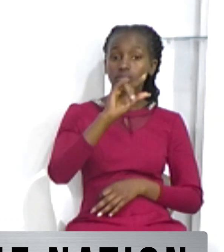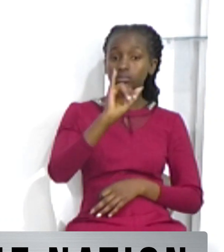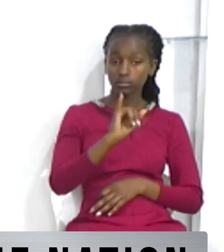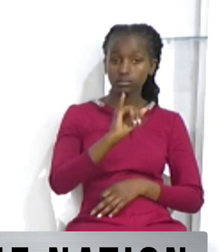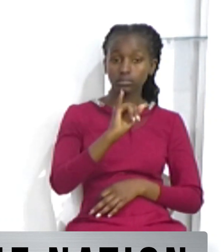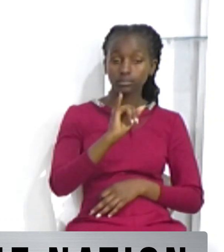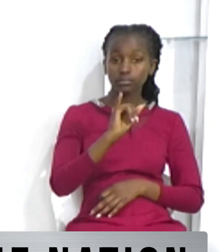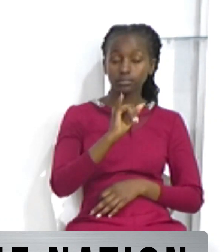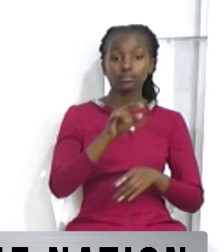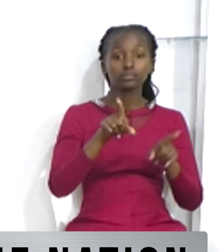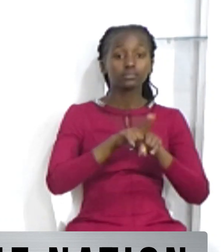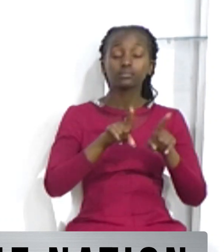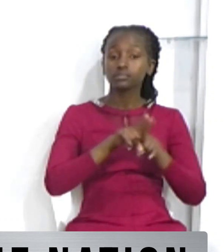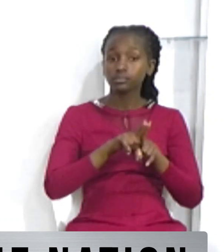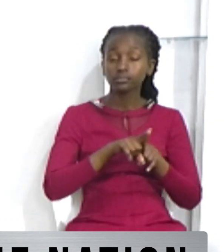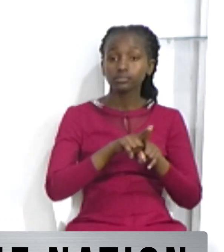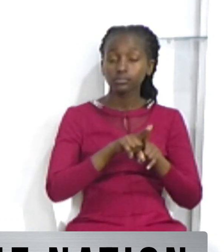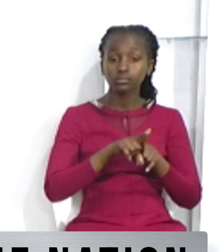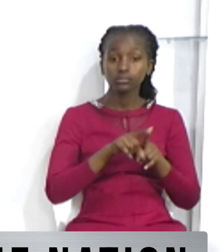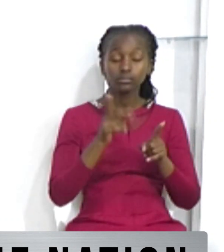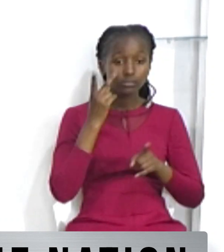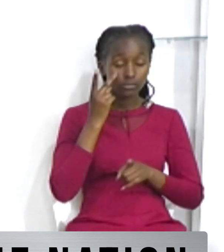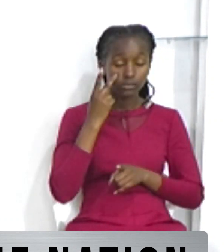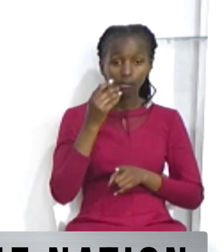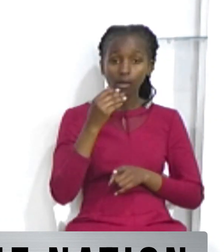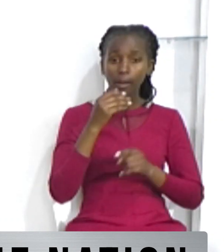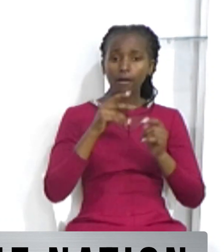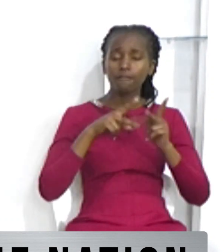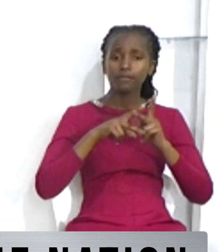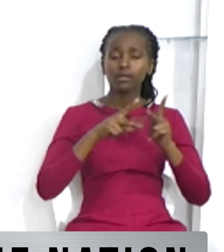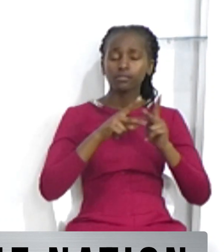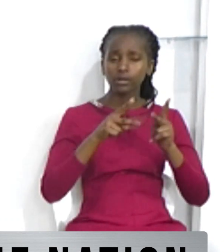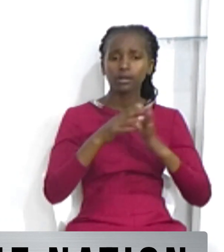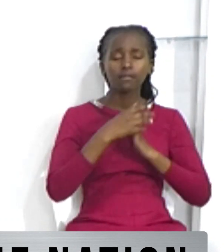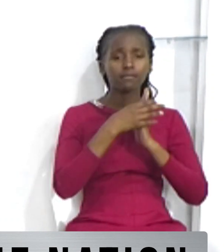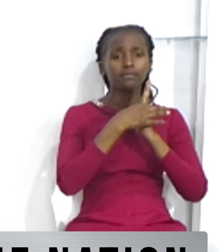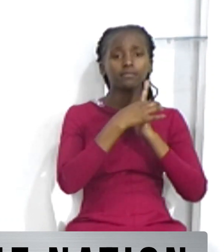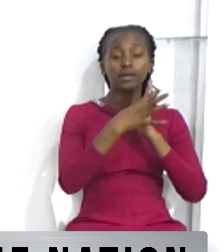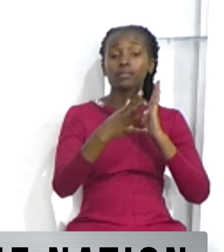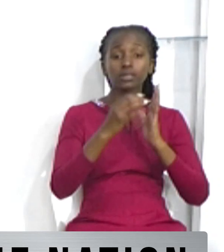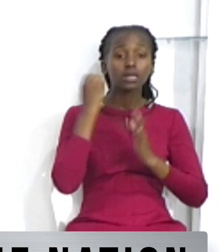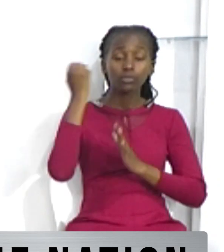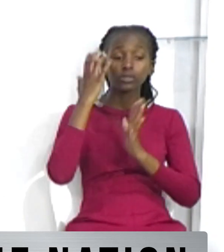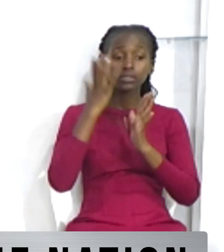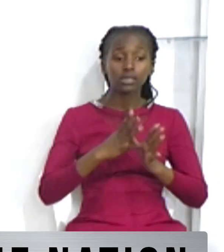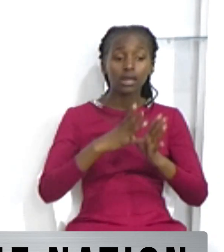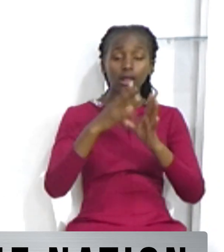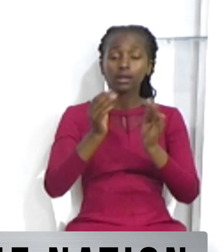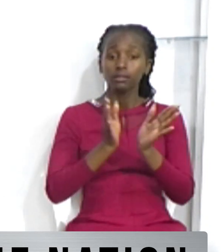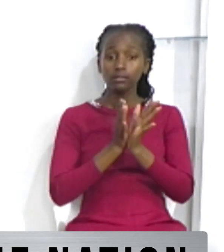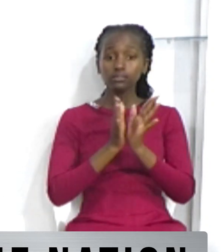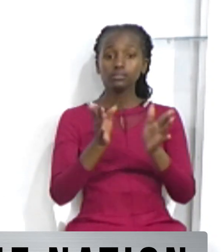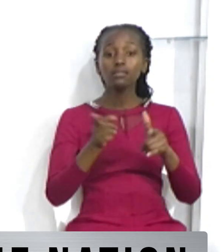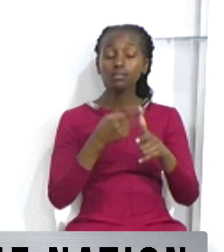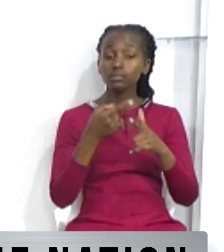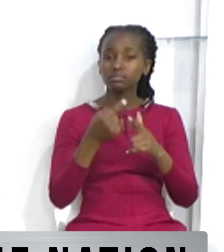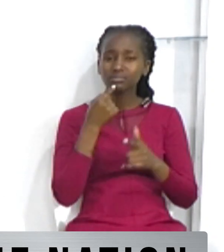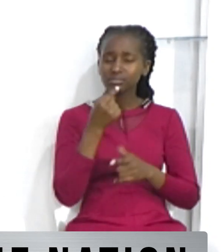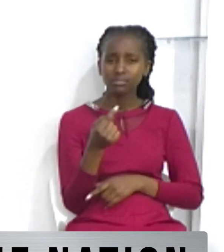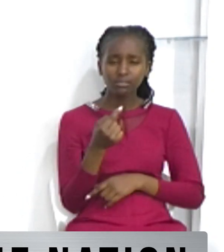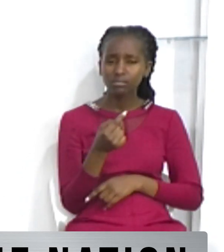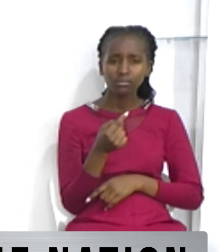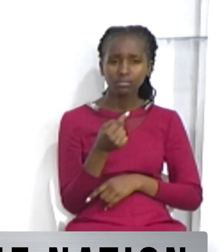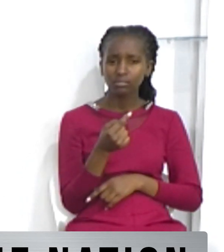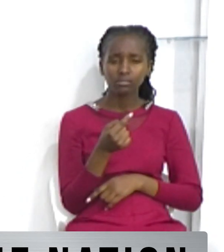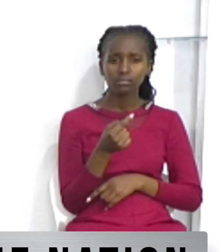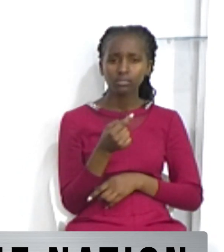when a politician, a very popular politician, goes into public and states that they must be having facts. Something could